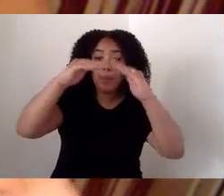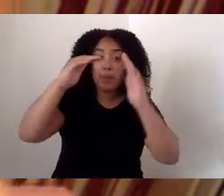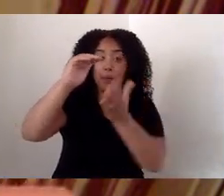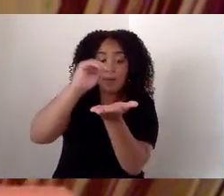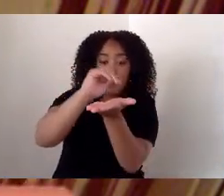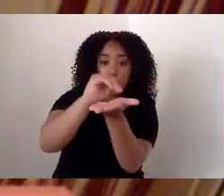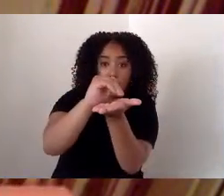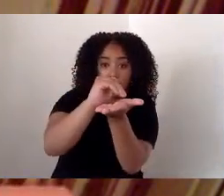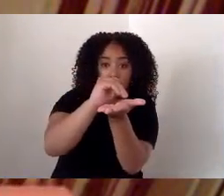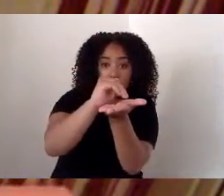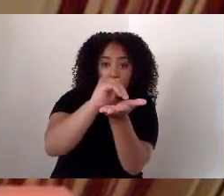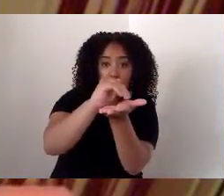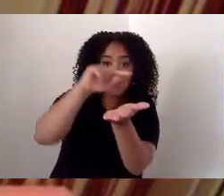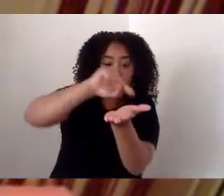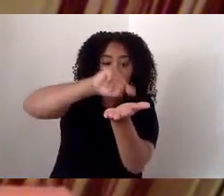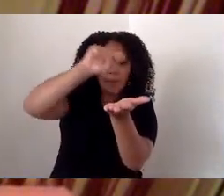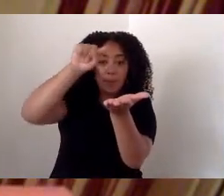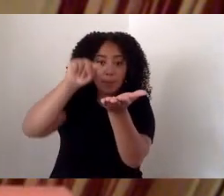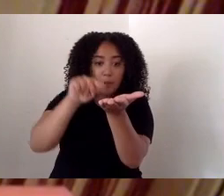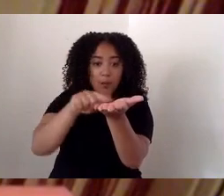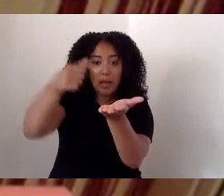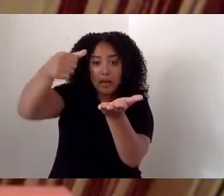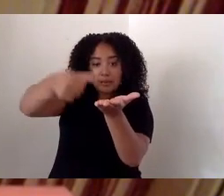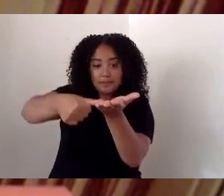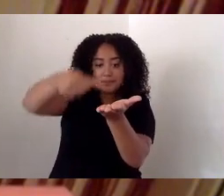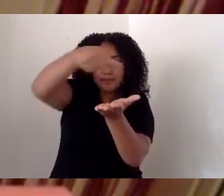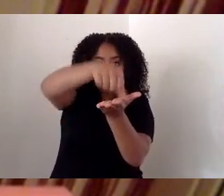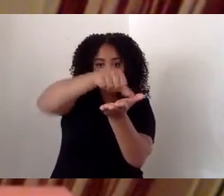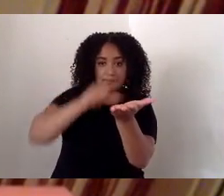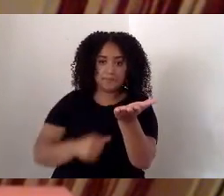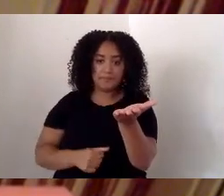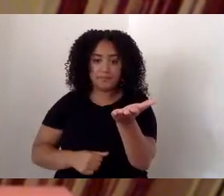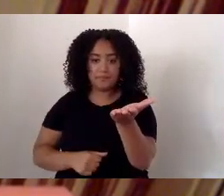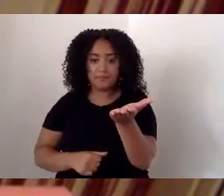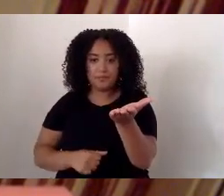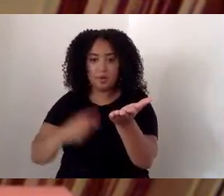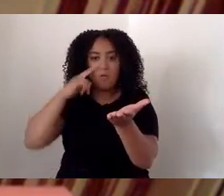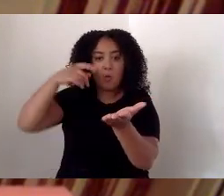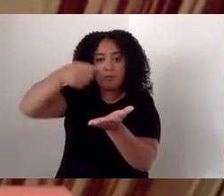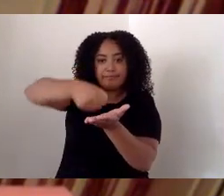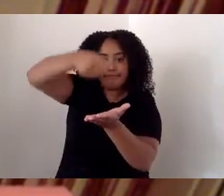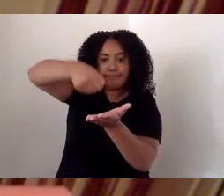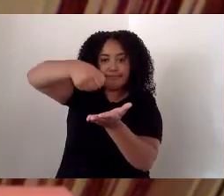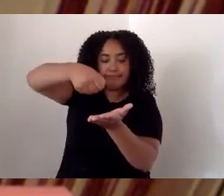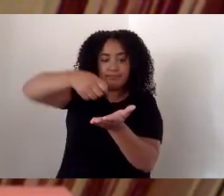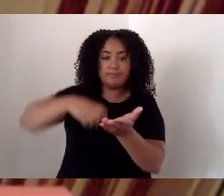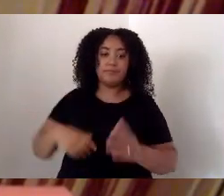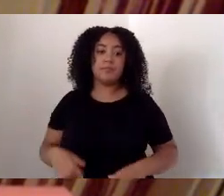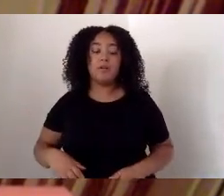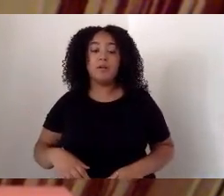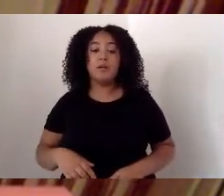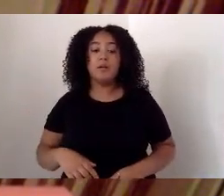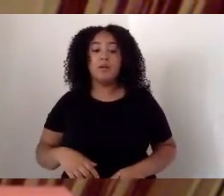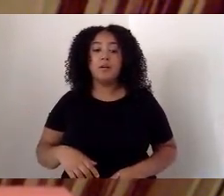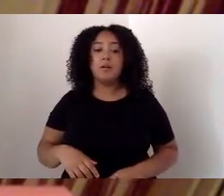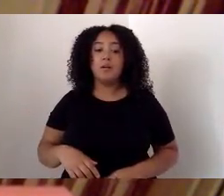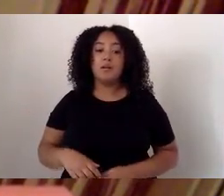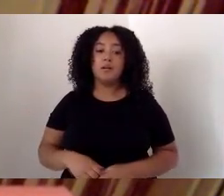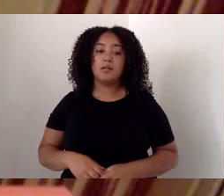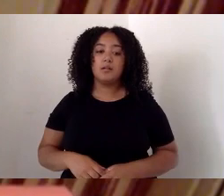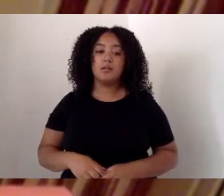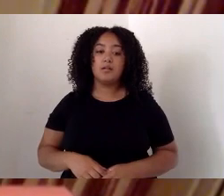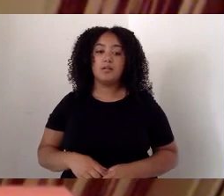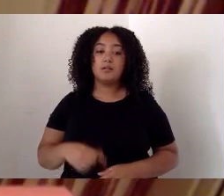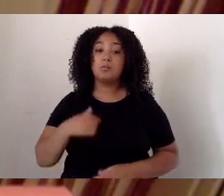that. I'm gonna use my glue gun, pop some glue down right there, pop a little bit on the other side,